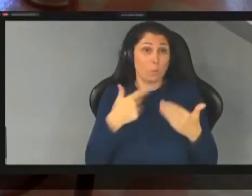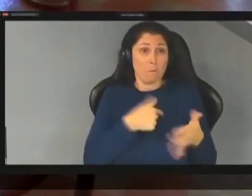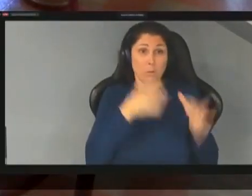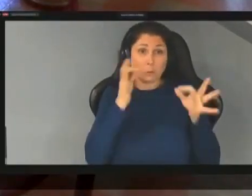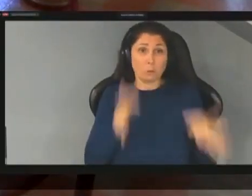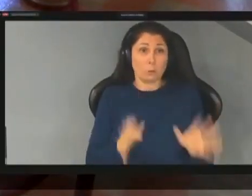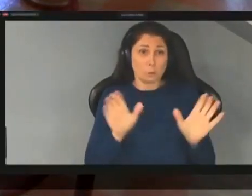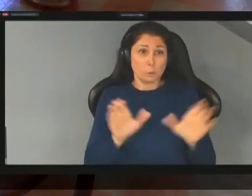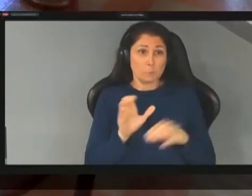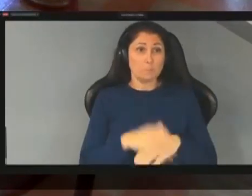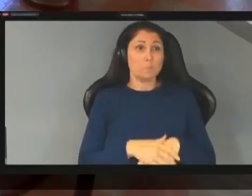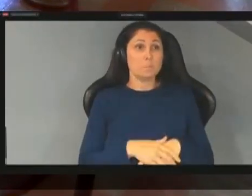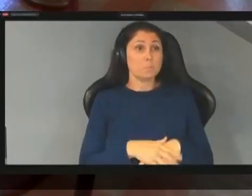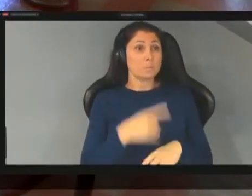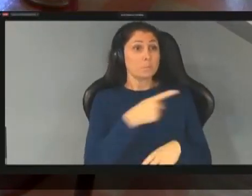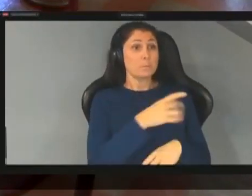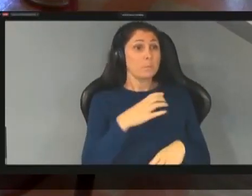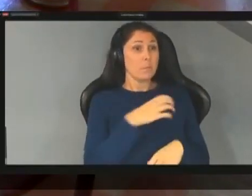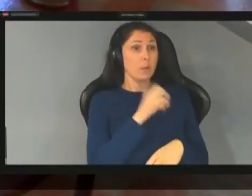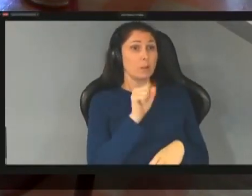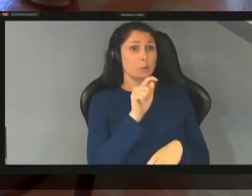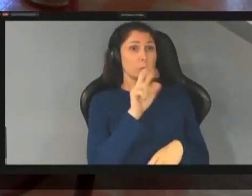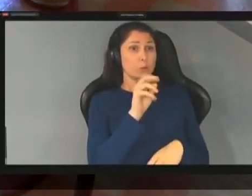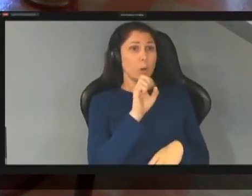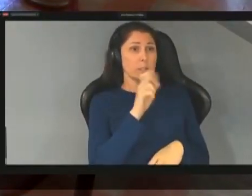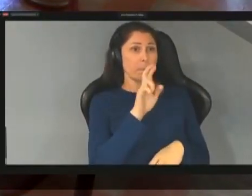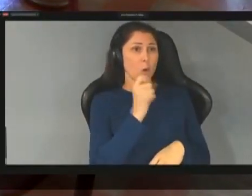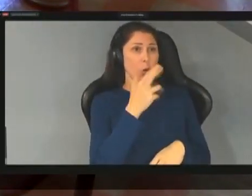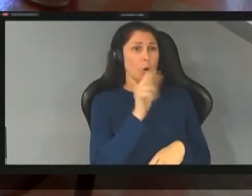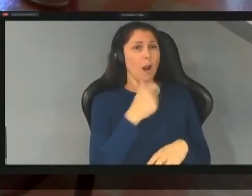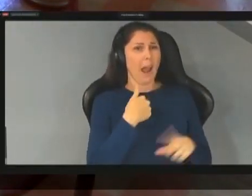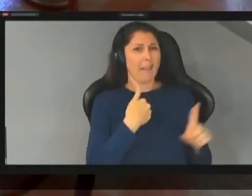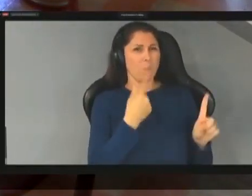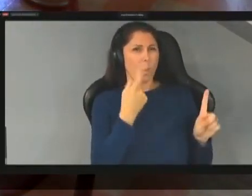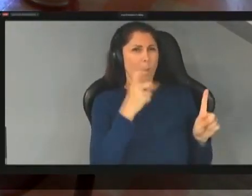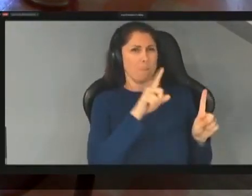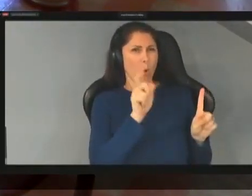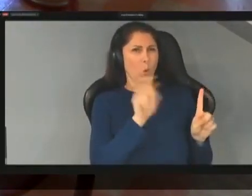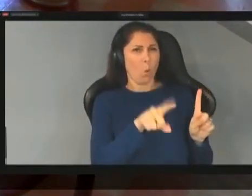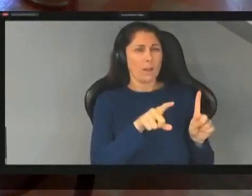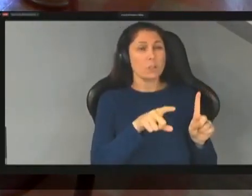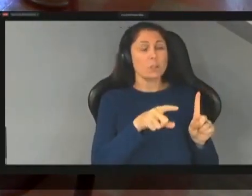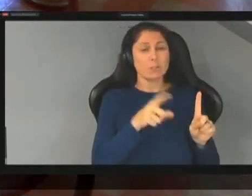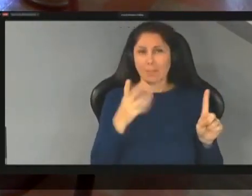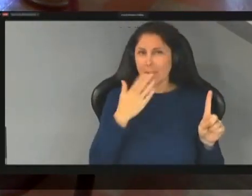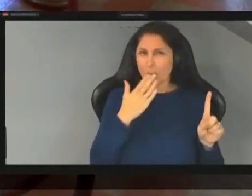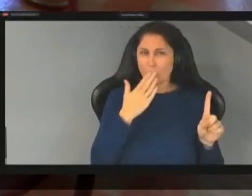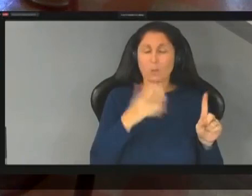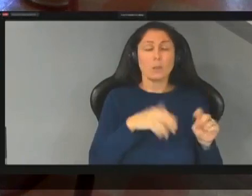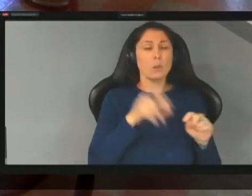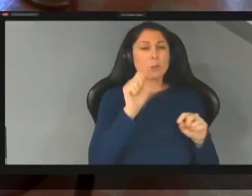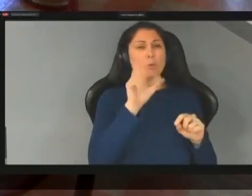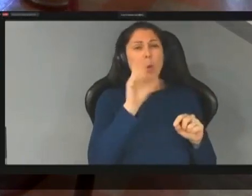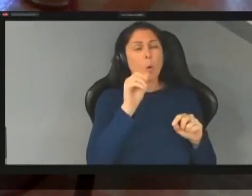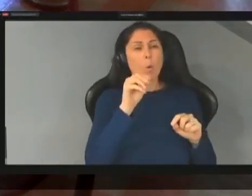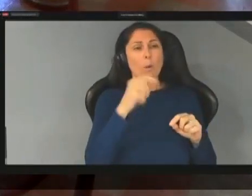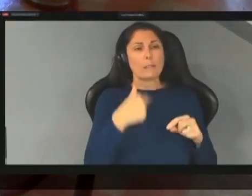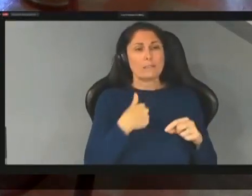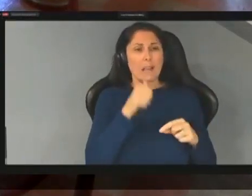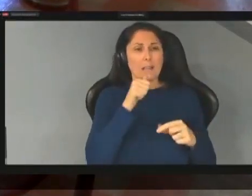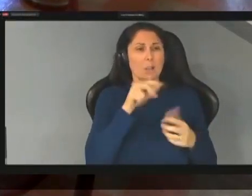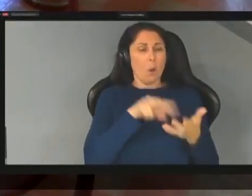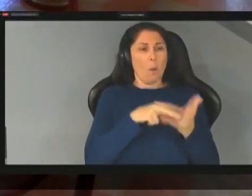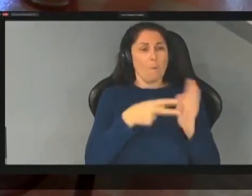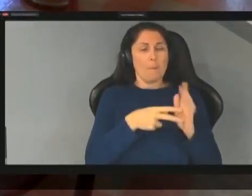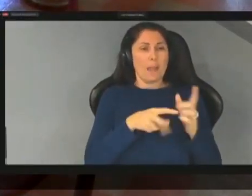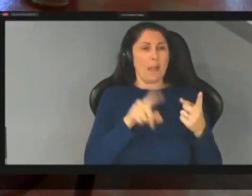Councilwoman Strasburger? Thank you. I realized I had one more question before you asked your questions. Thank you. So this is, I don't mean to paper over